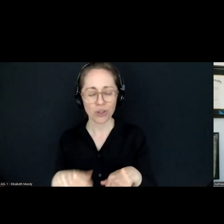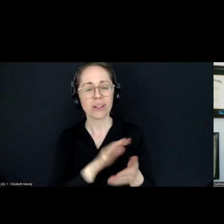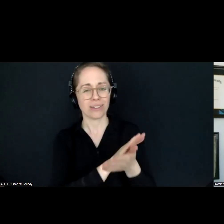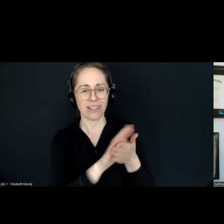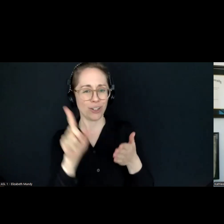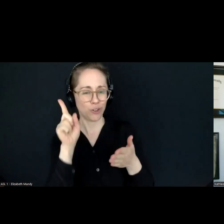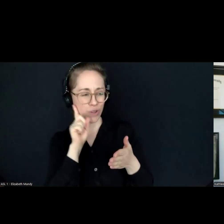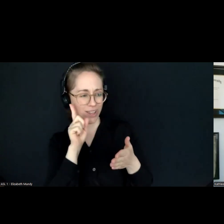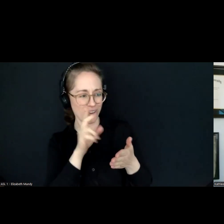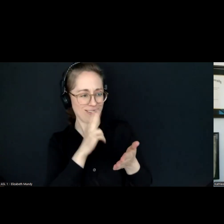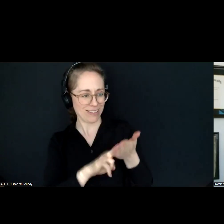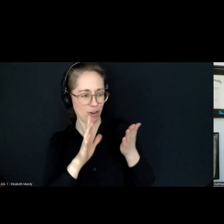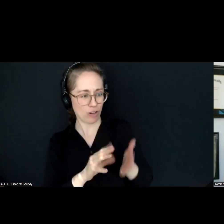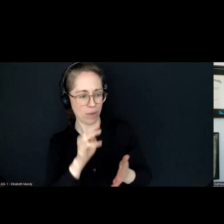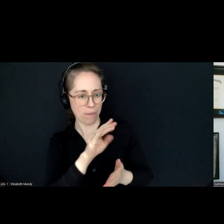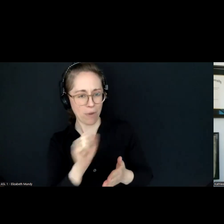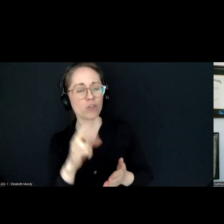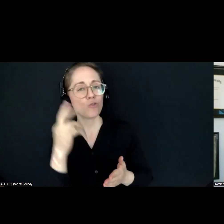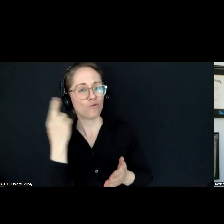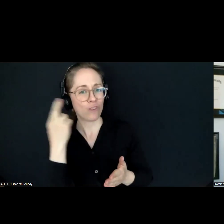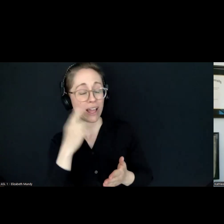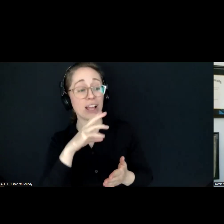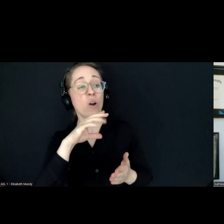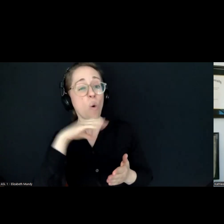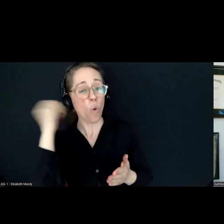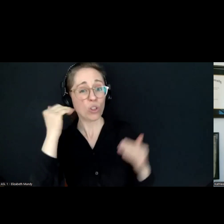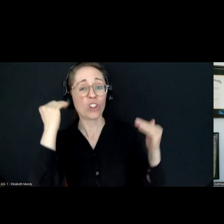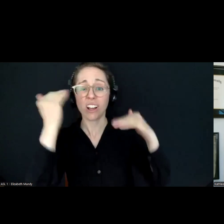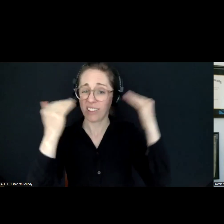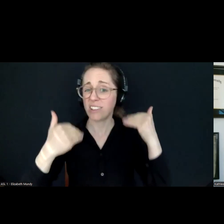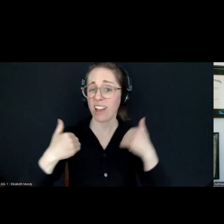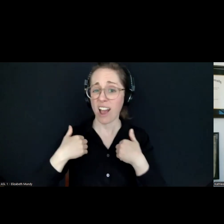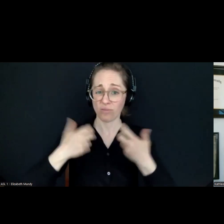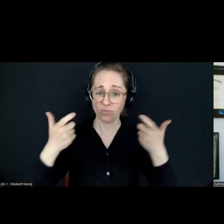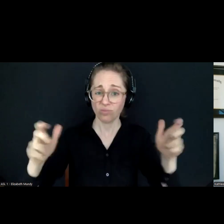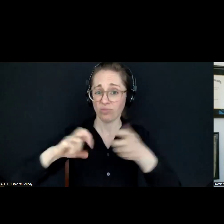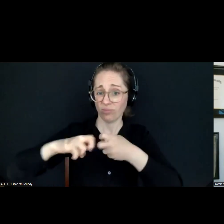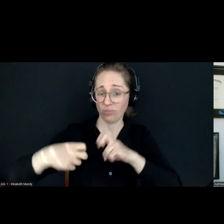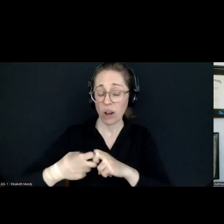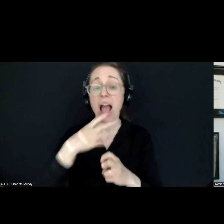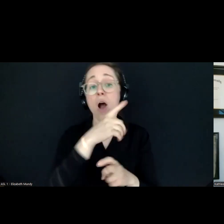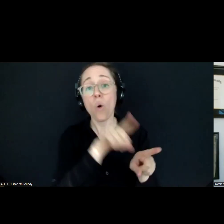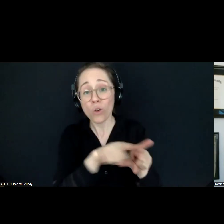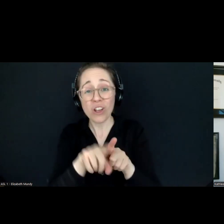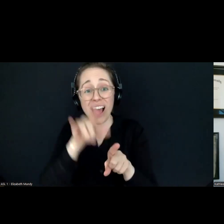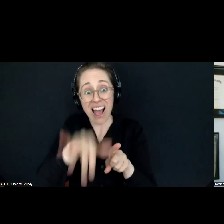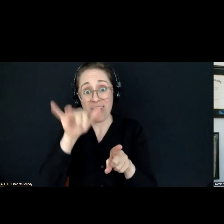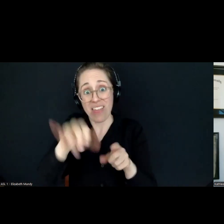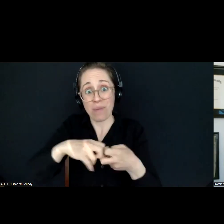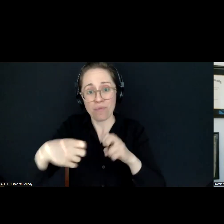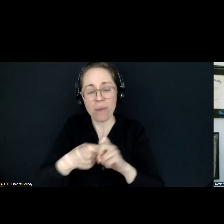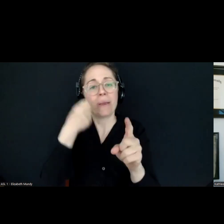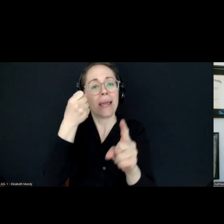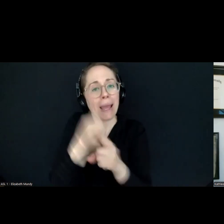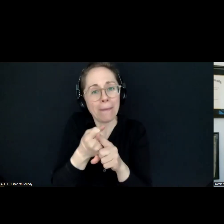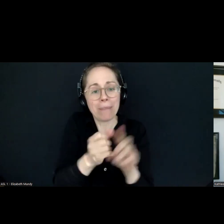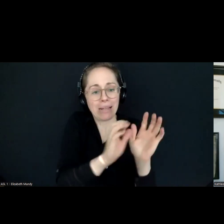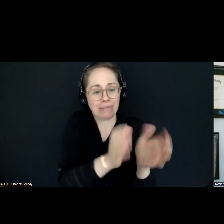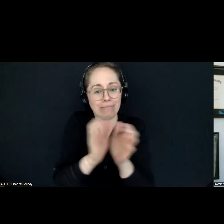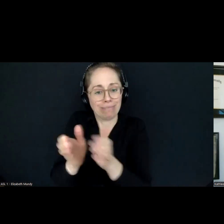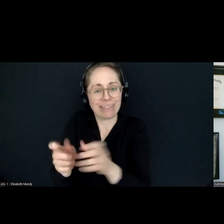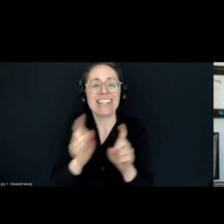both recognized the burden for older adults, the disproportionate nature of the impact of housing burden for older adults, as well